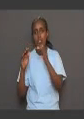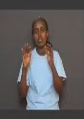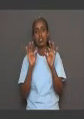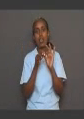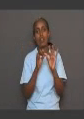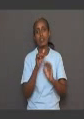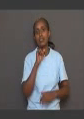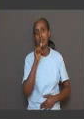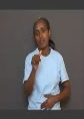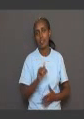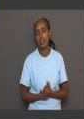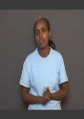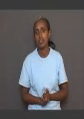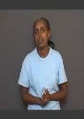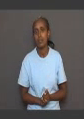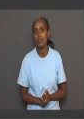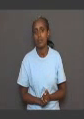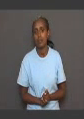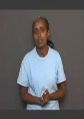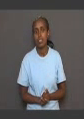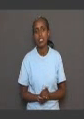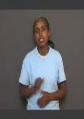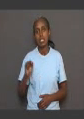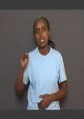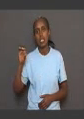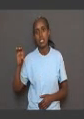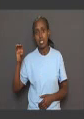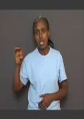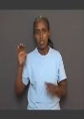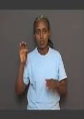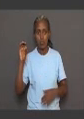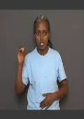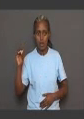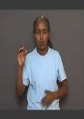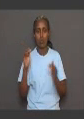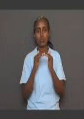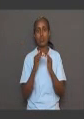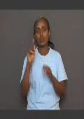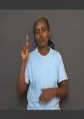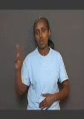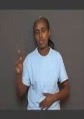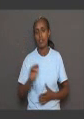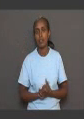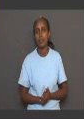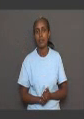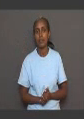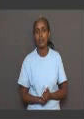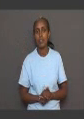pi is undefined. The secant of 0 is